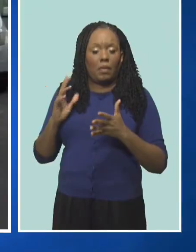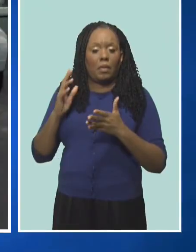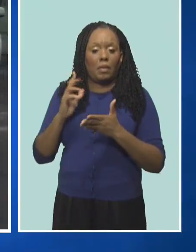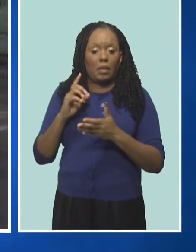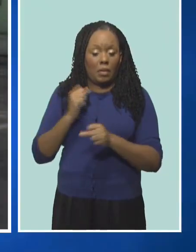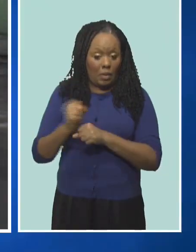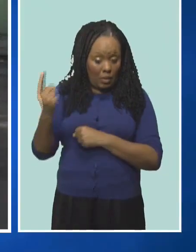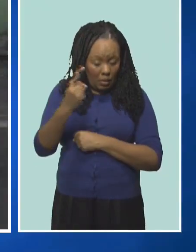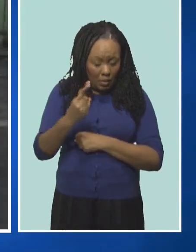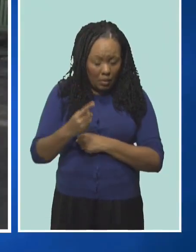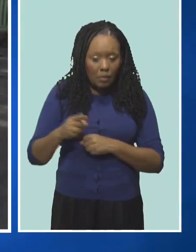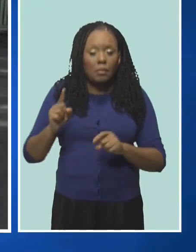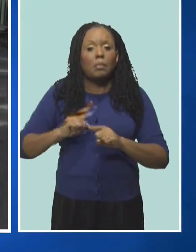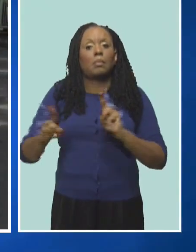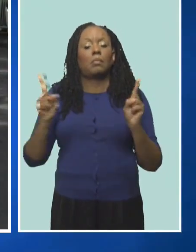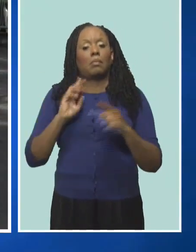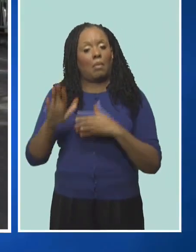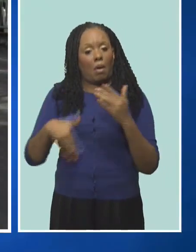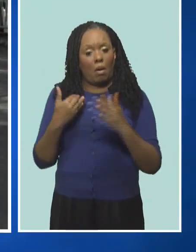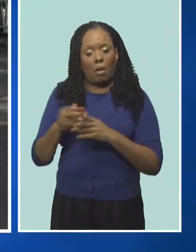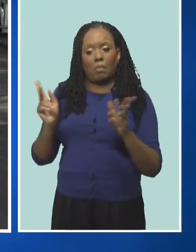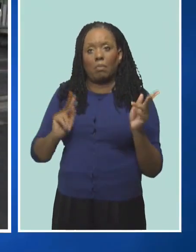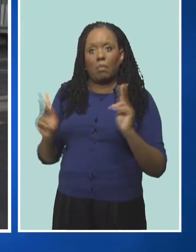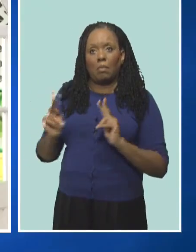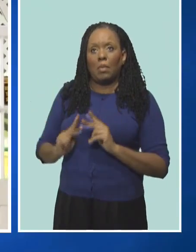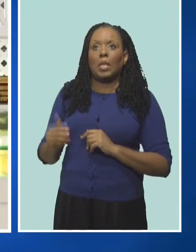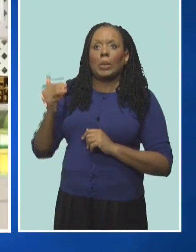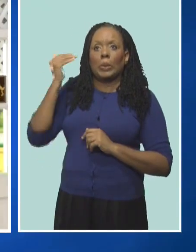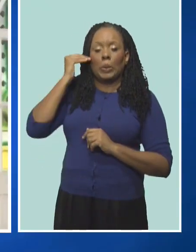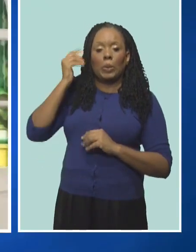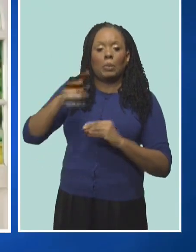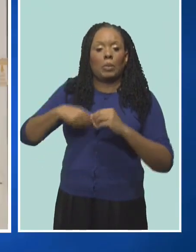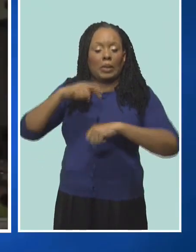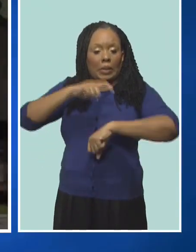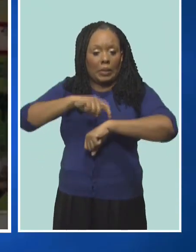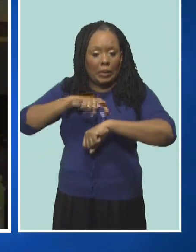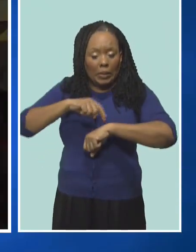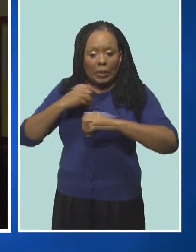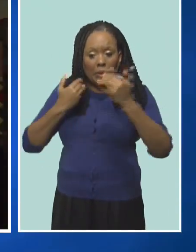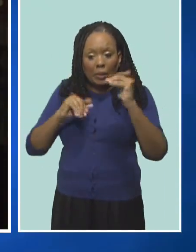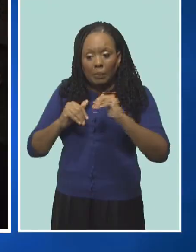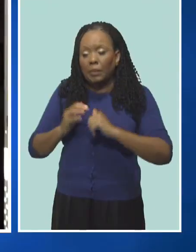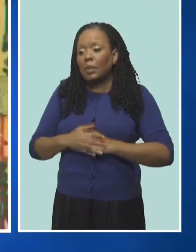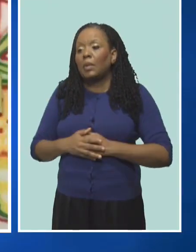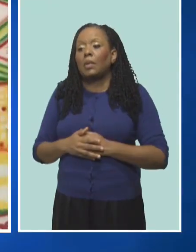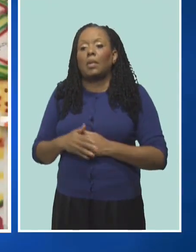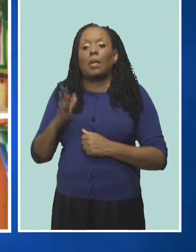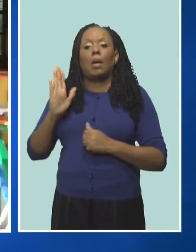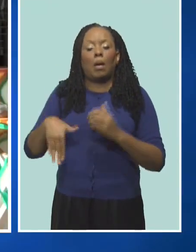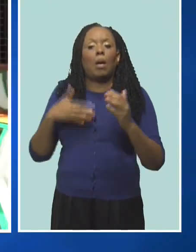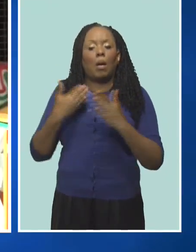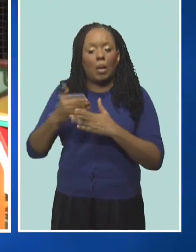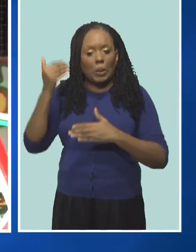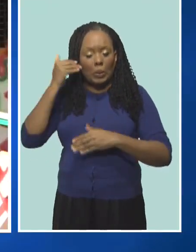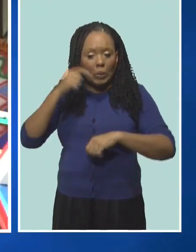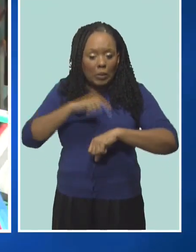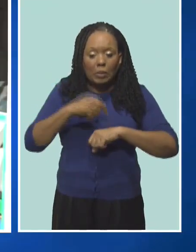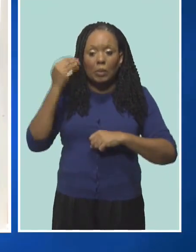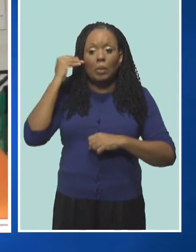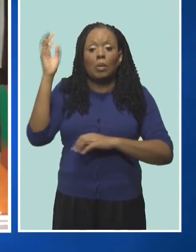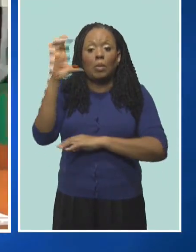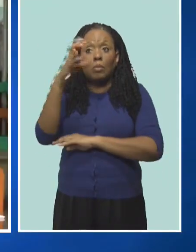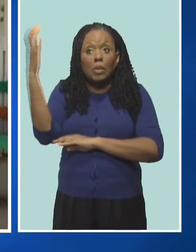But the artisans are well aware of the timelines. Their expectations have been adjusted, that they know that